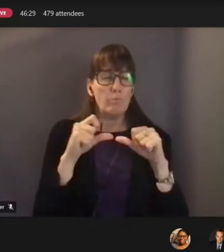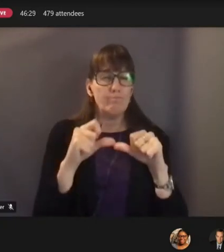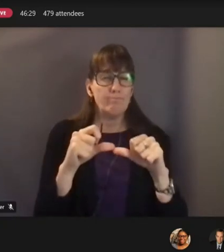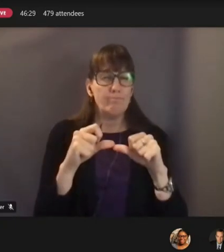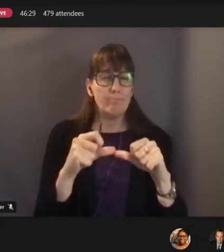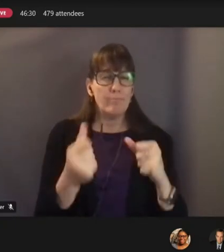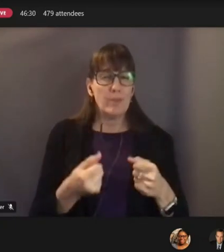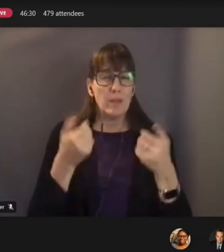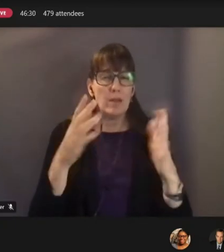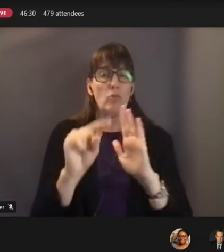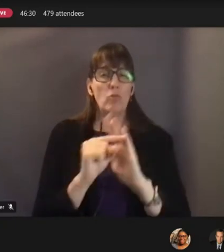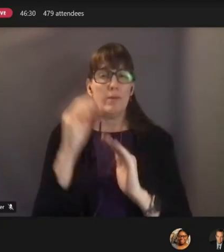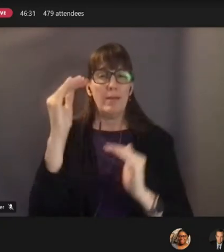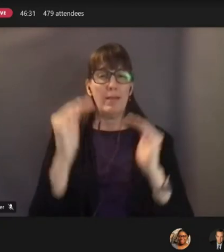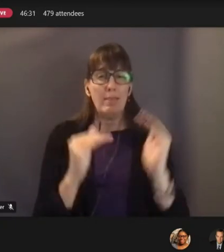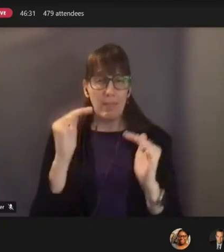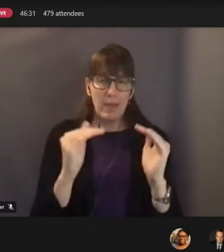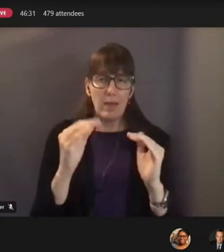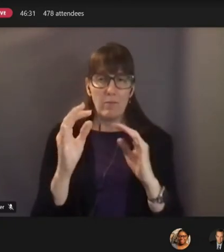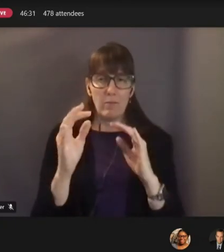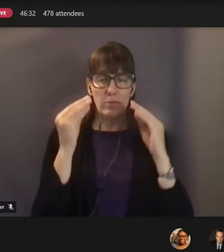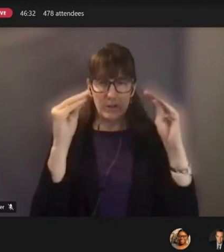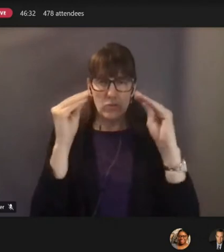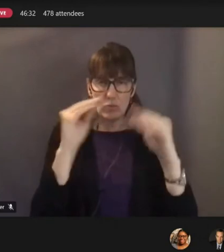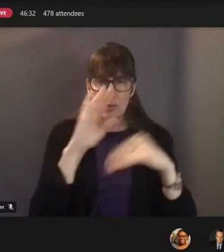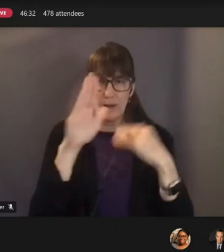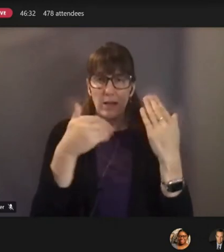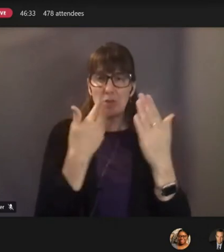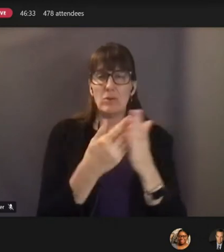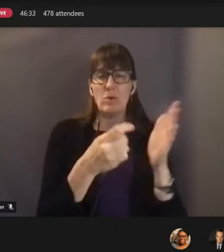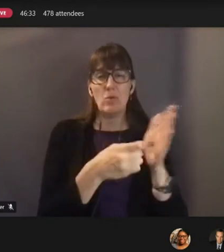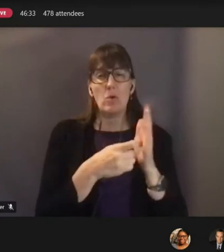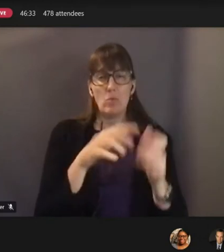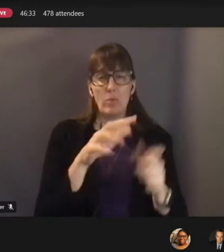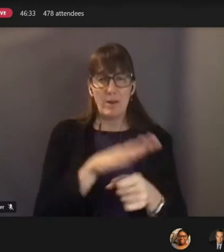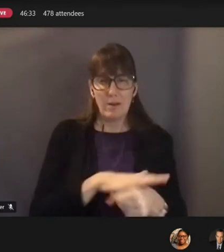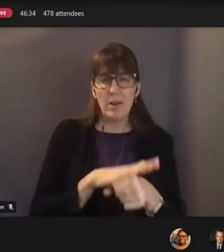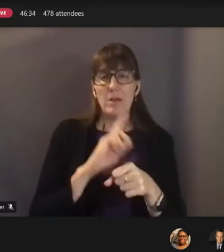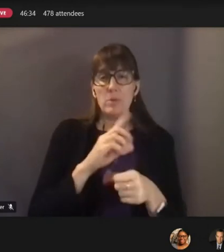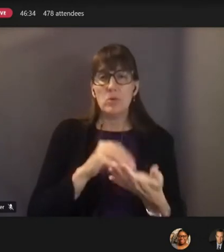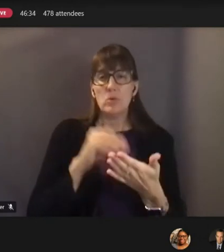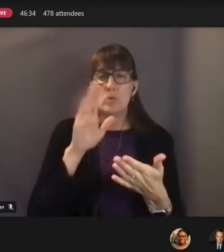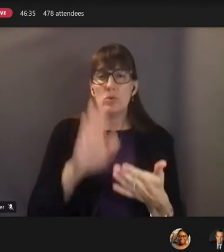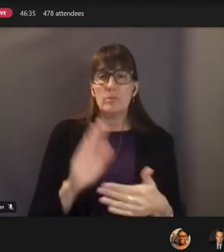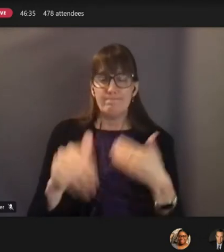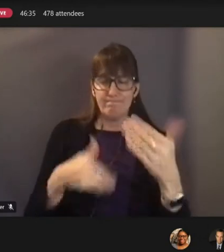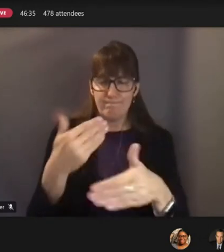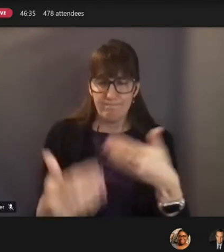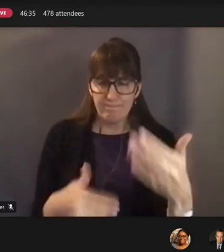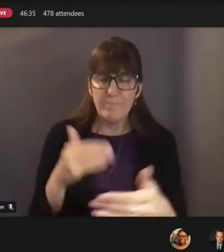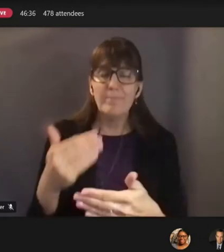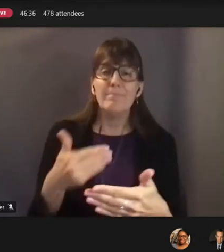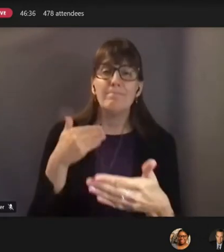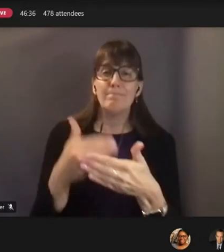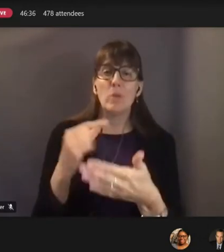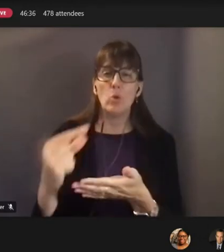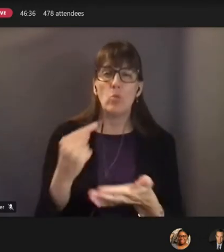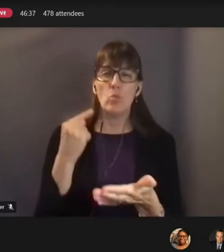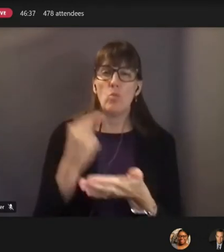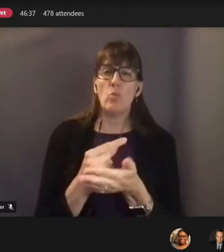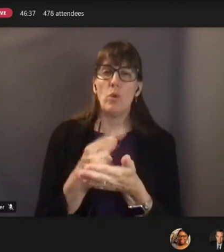instruction in all required subject areas to ensure students make progress towards graduating ready for college, career, and